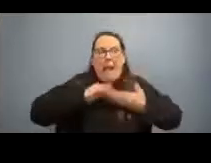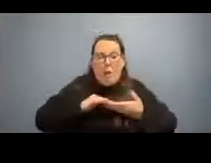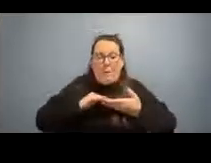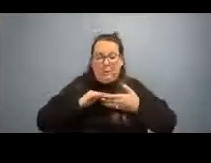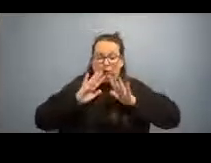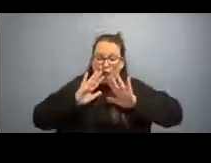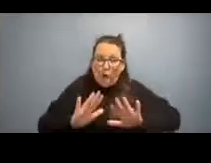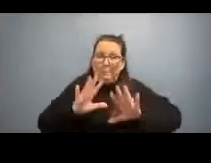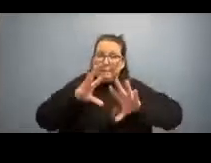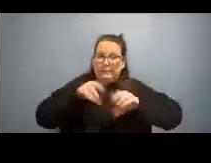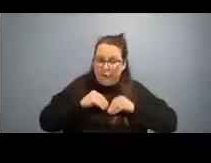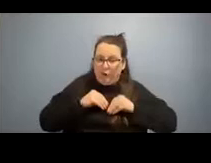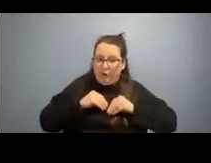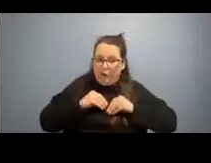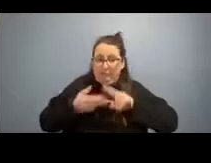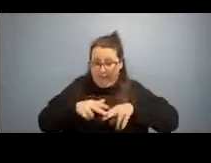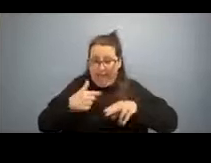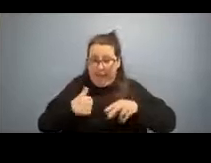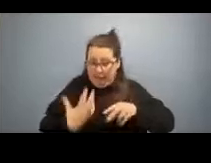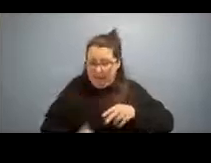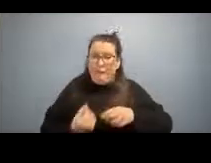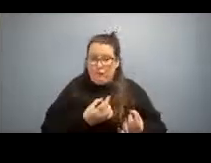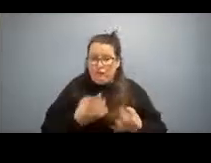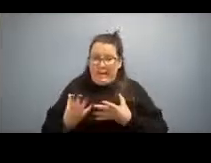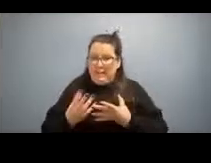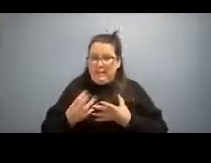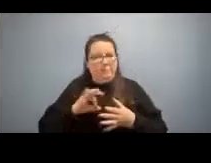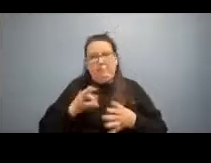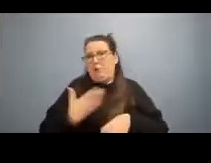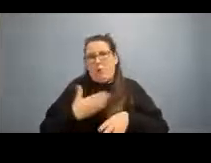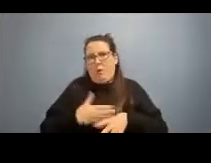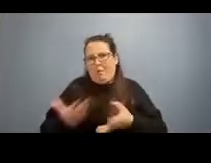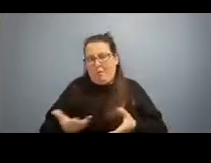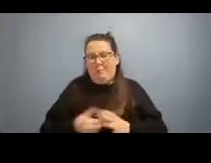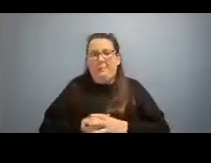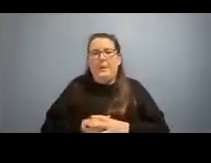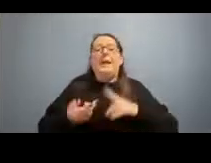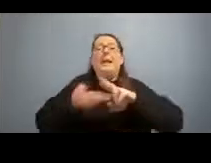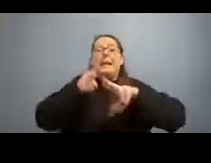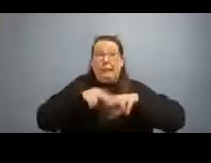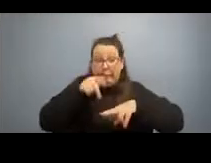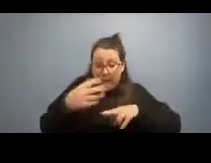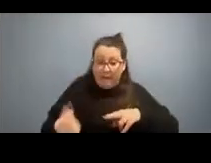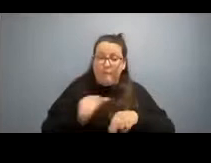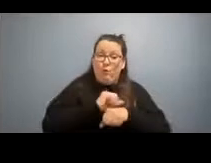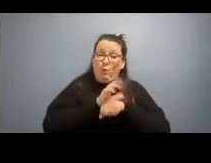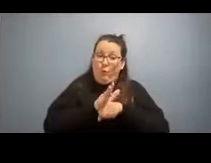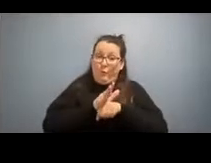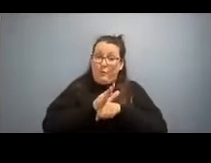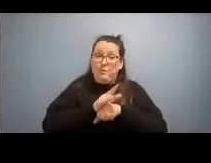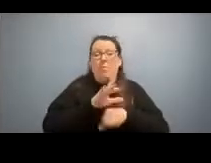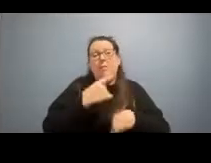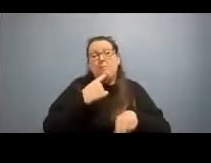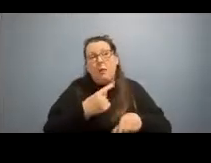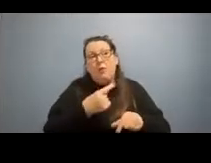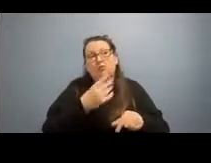infection. If you have had COVID, it is recommended that you wait for 3 months before getting vaccinated. I think that's the